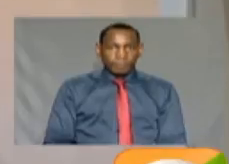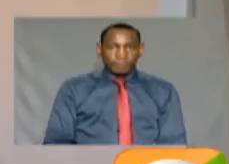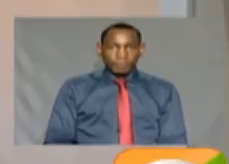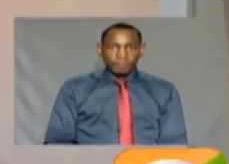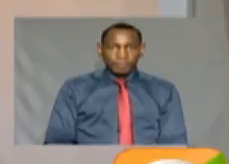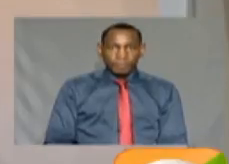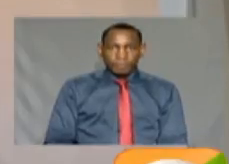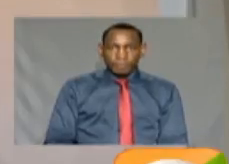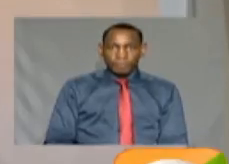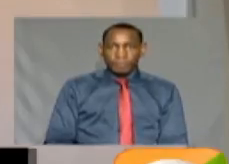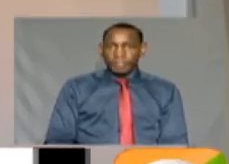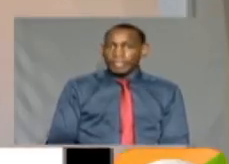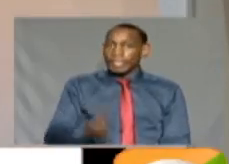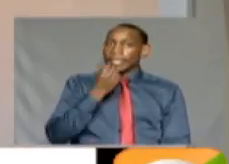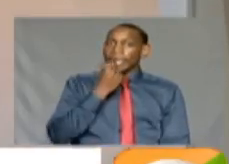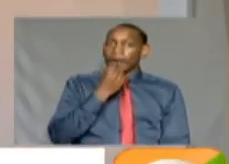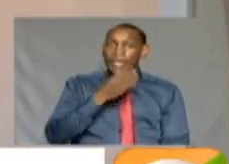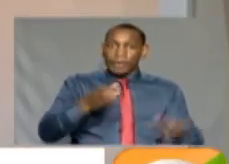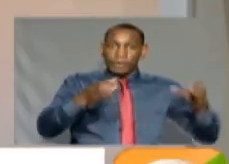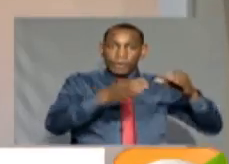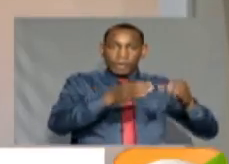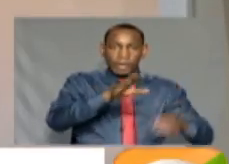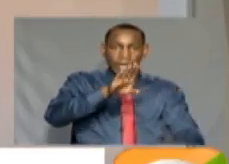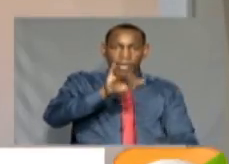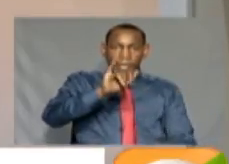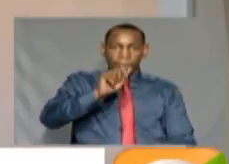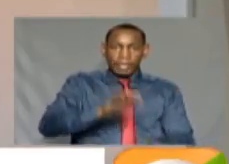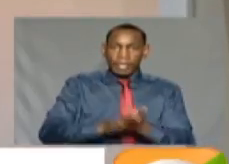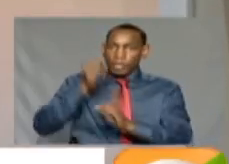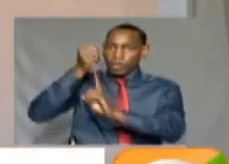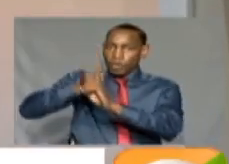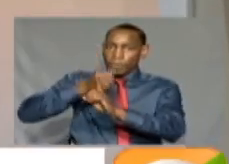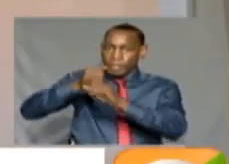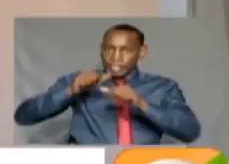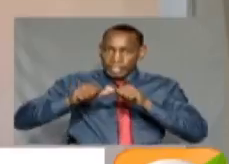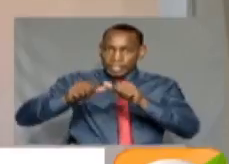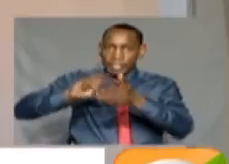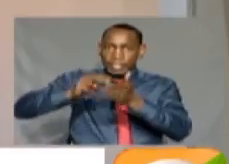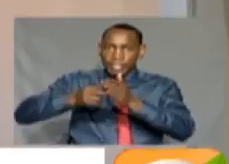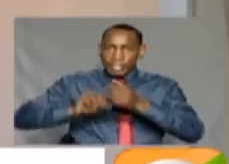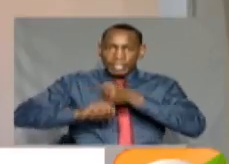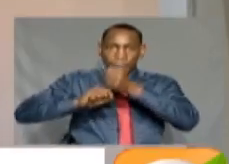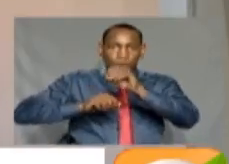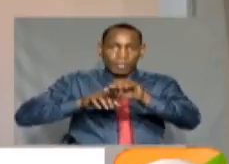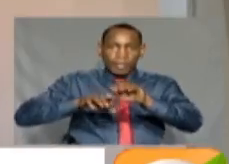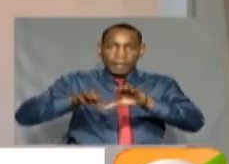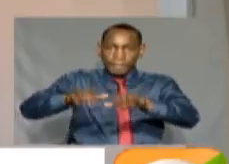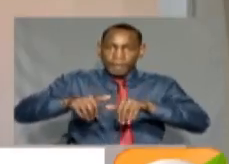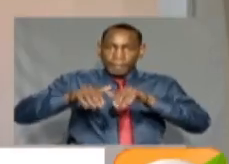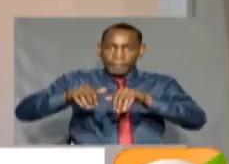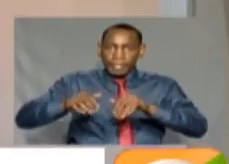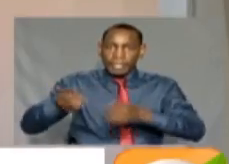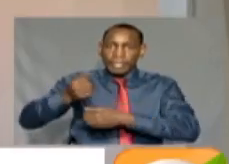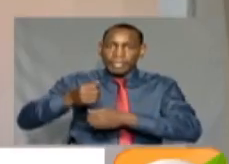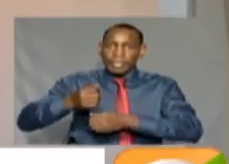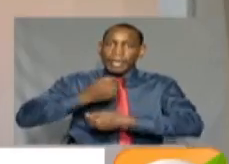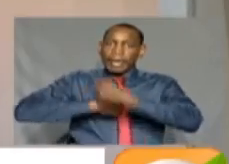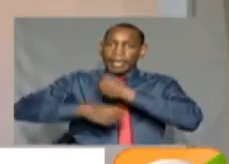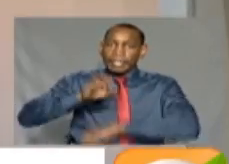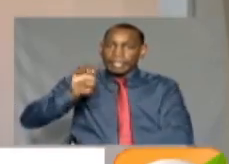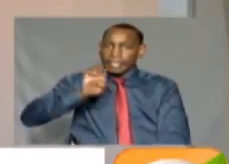German multinational pharmaceutical company Bayer's rooting for sustainable projects to support farming activities in the East